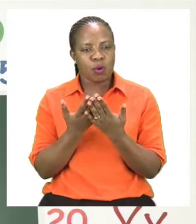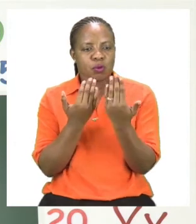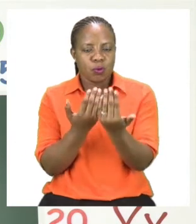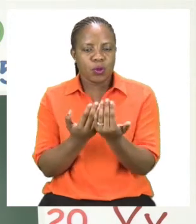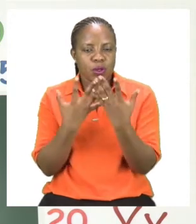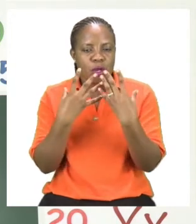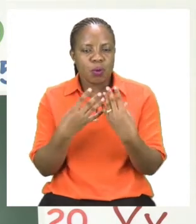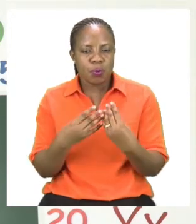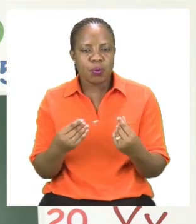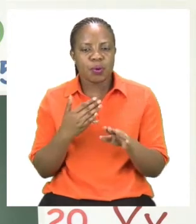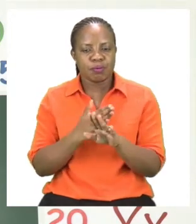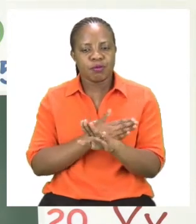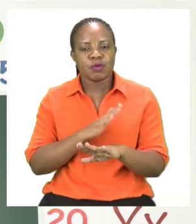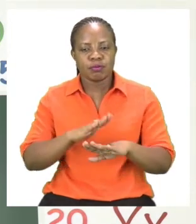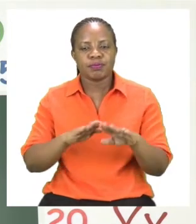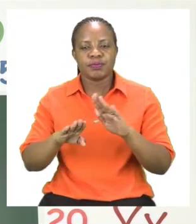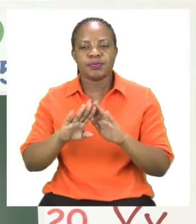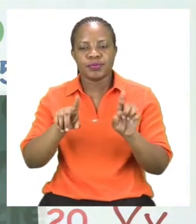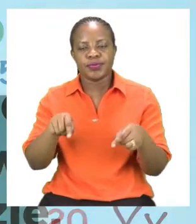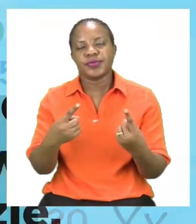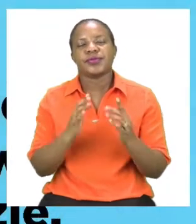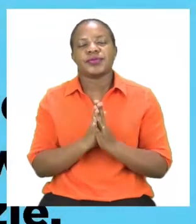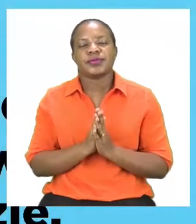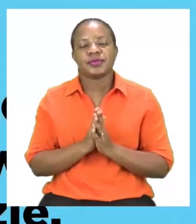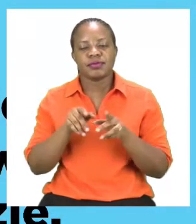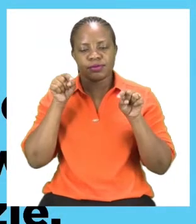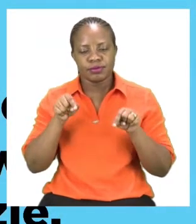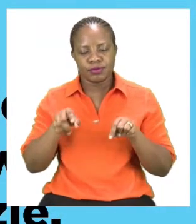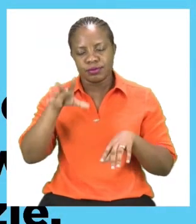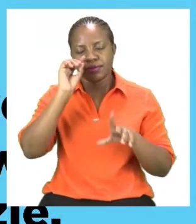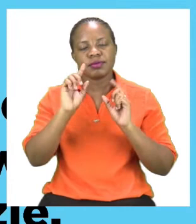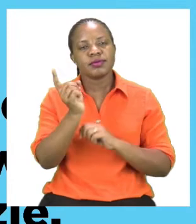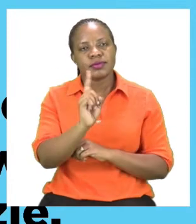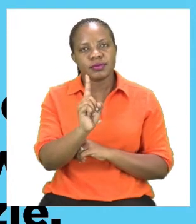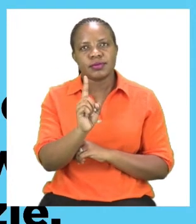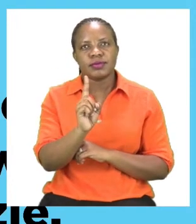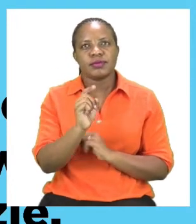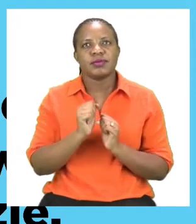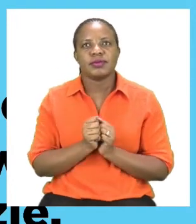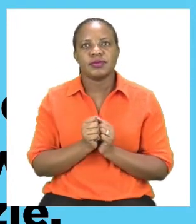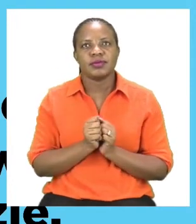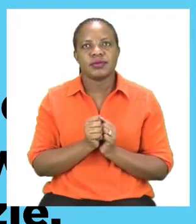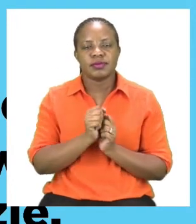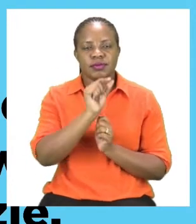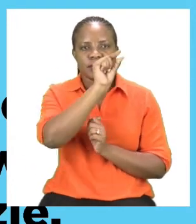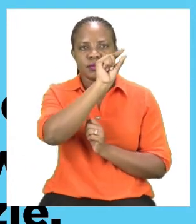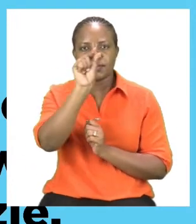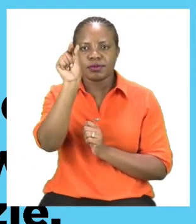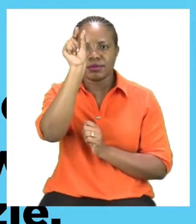else. Well done! For today's lesson, we will be talking about the crossword